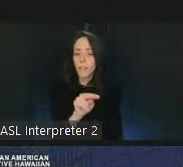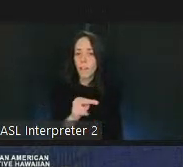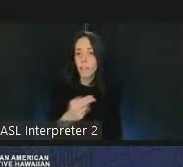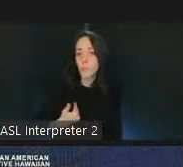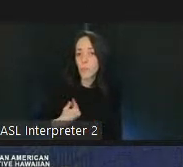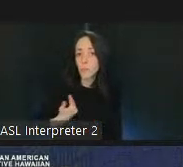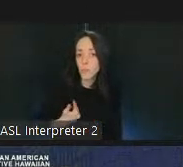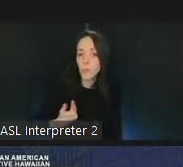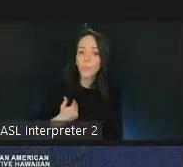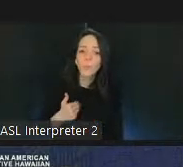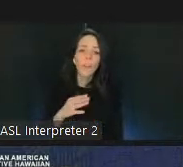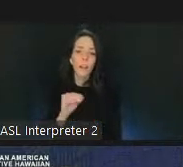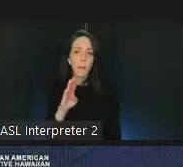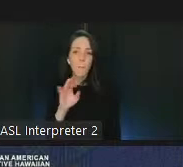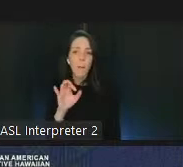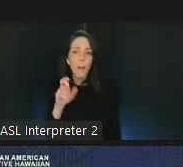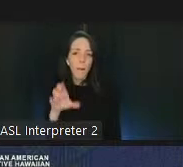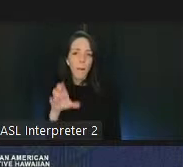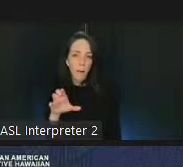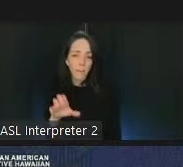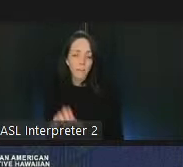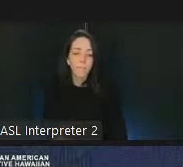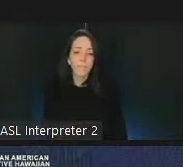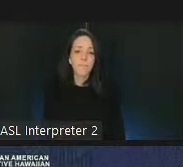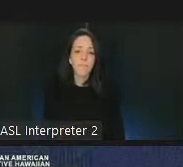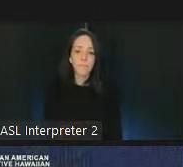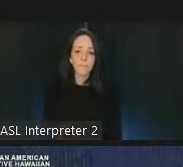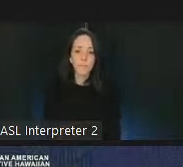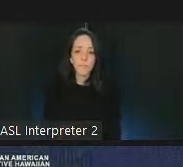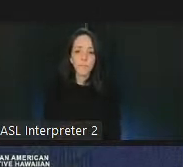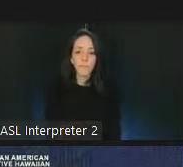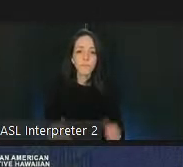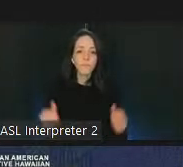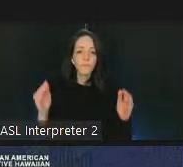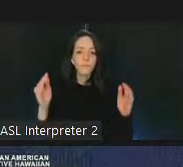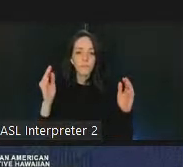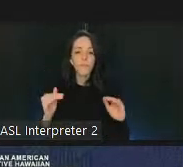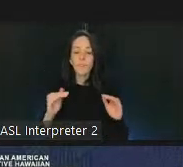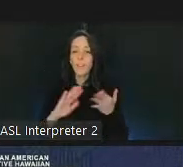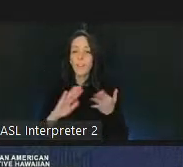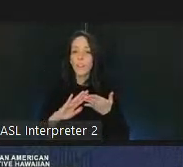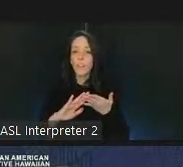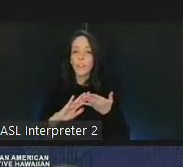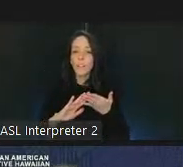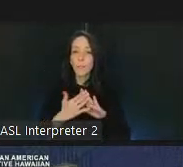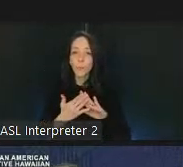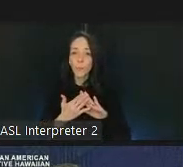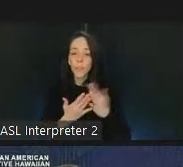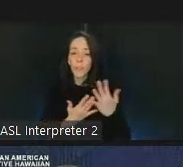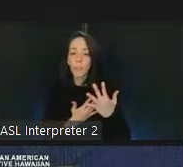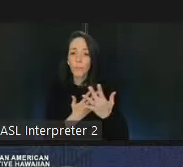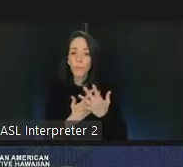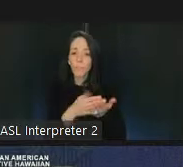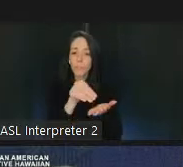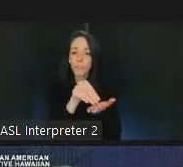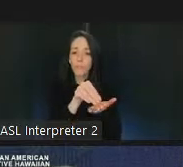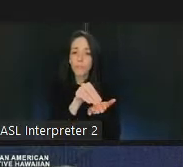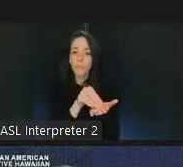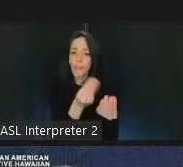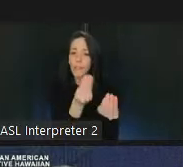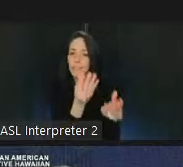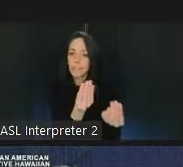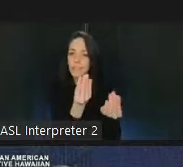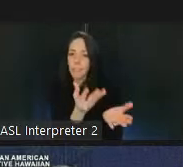and in secure detention. Community Corrections is collecting data and tracking sanctions by race